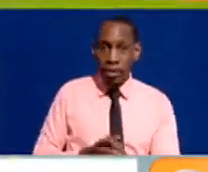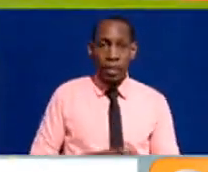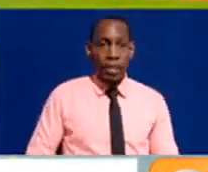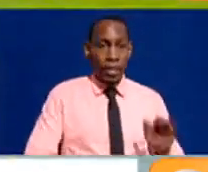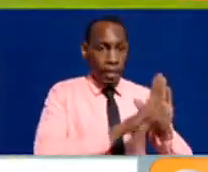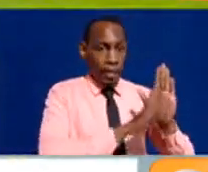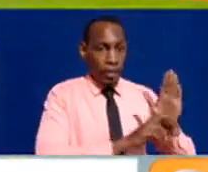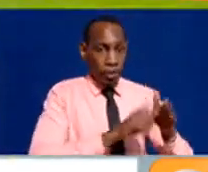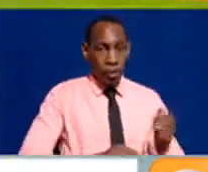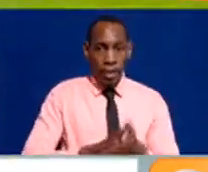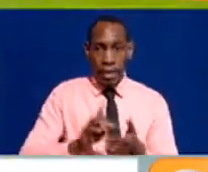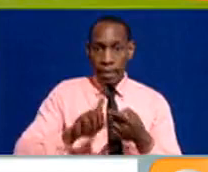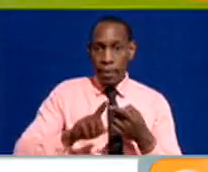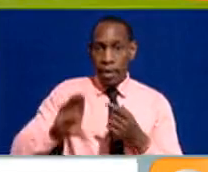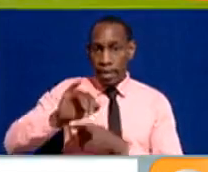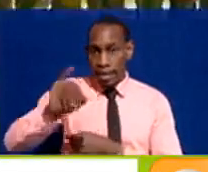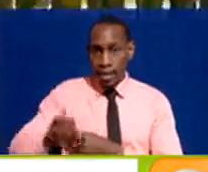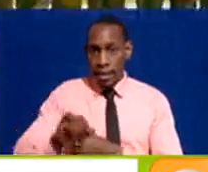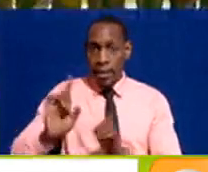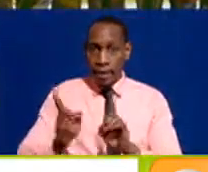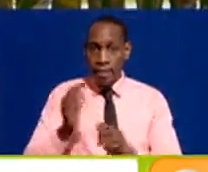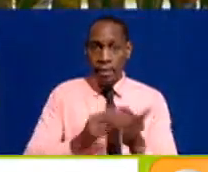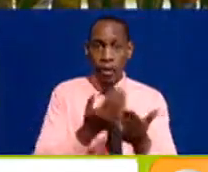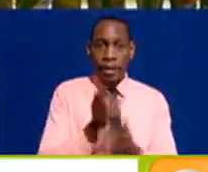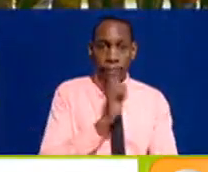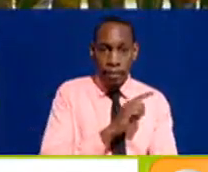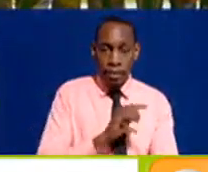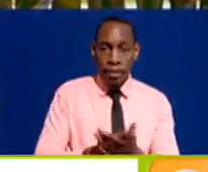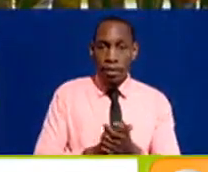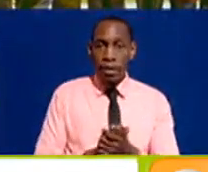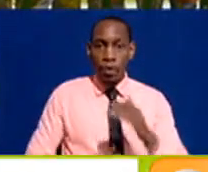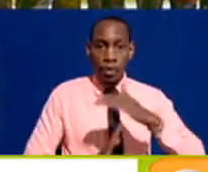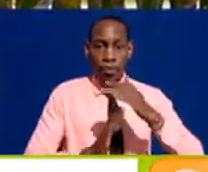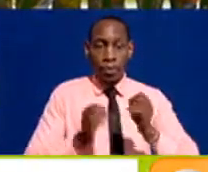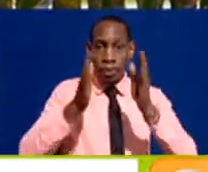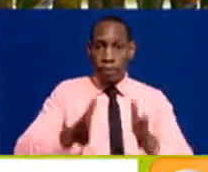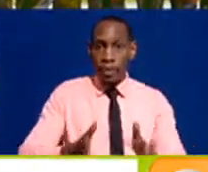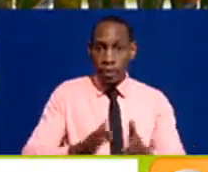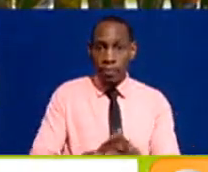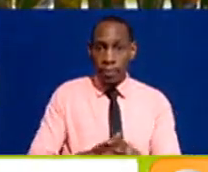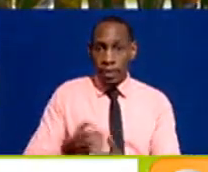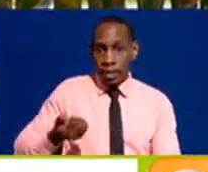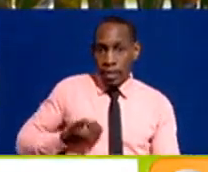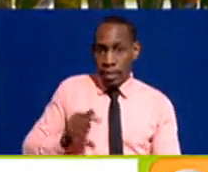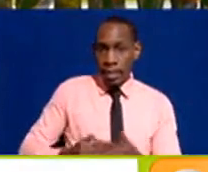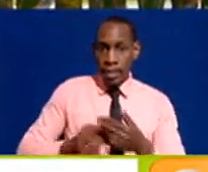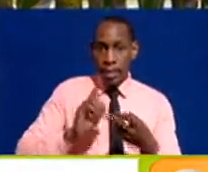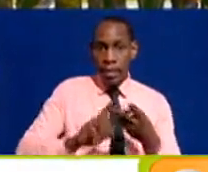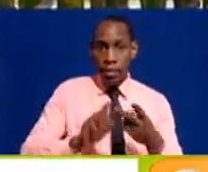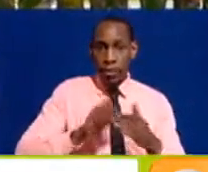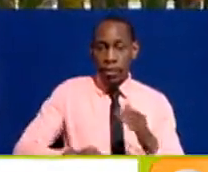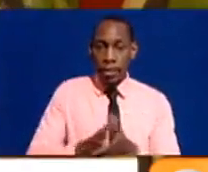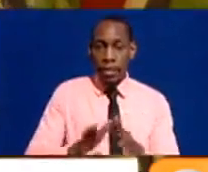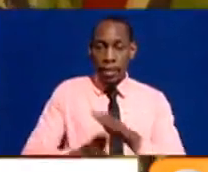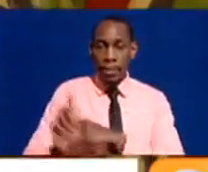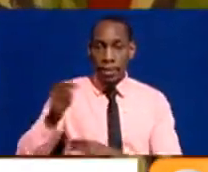it that Chief Justice Martha Koome will be the first to arrive among the high-ranking officials. She will be followed by Deputy